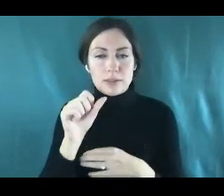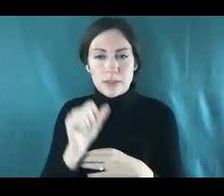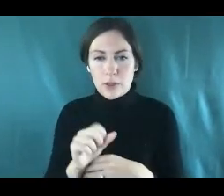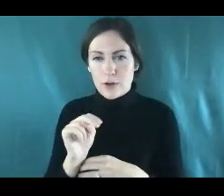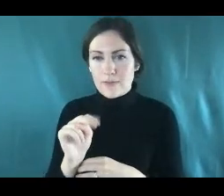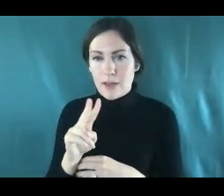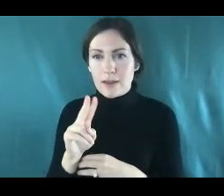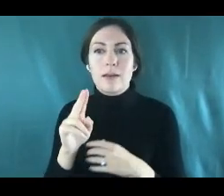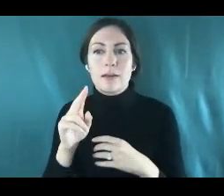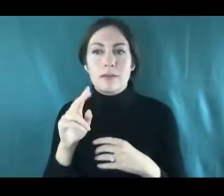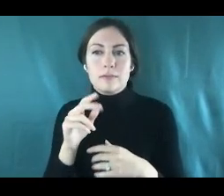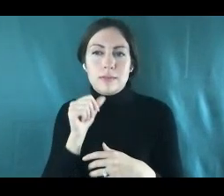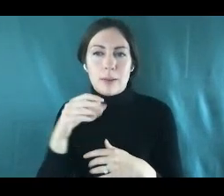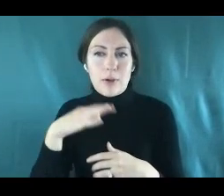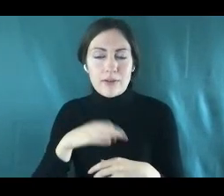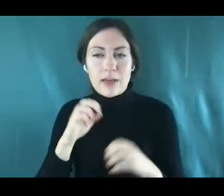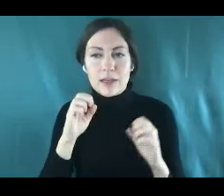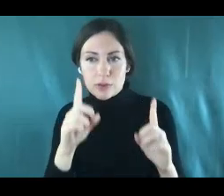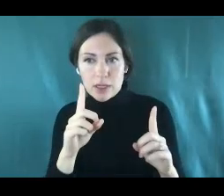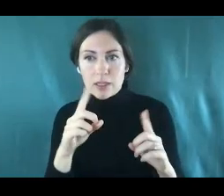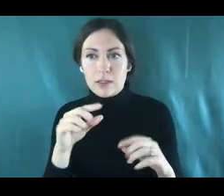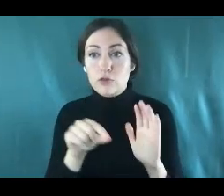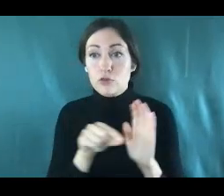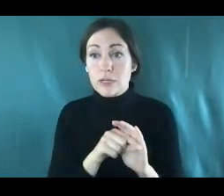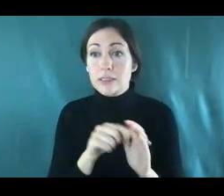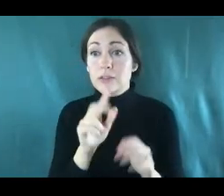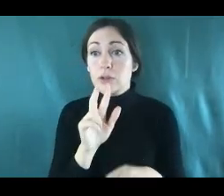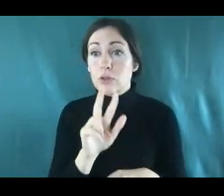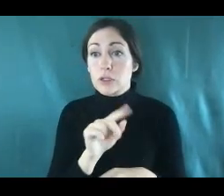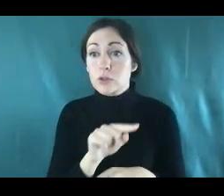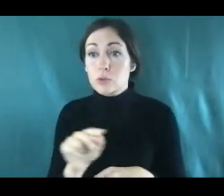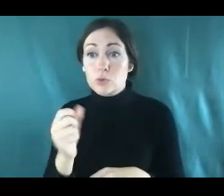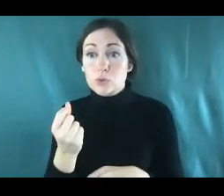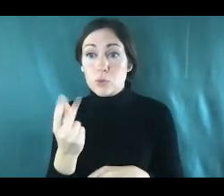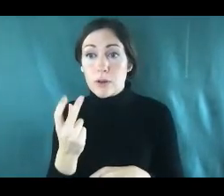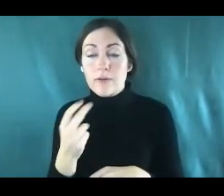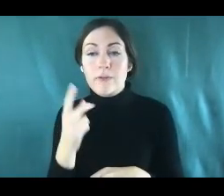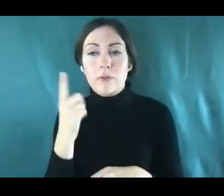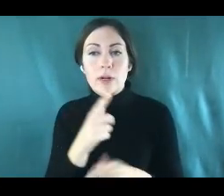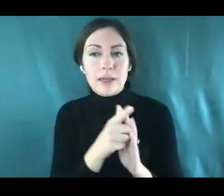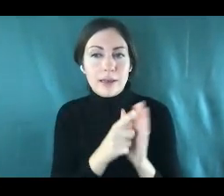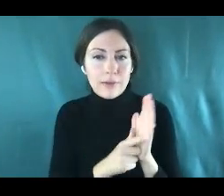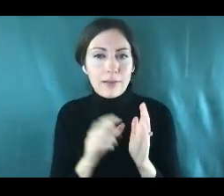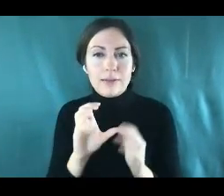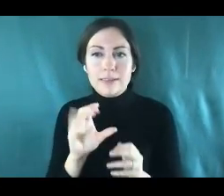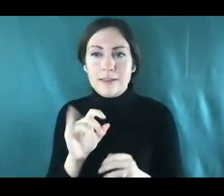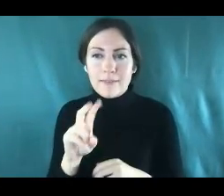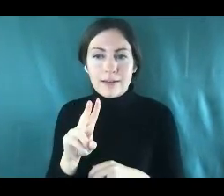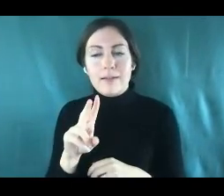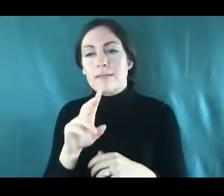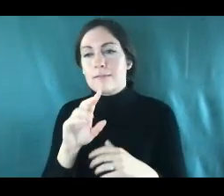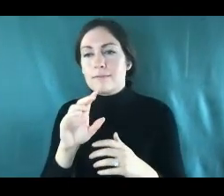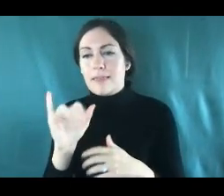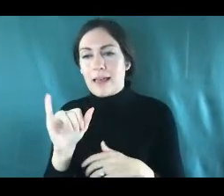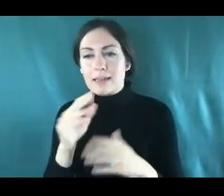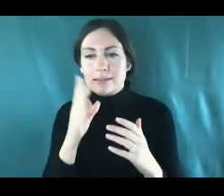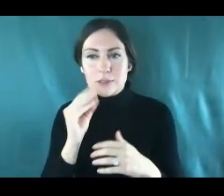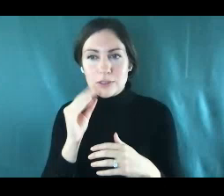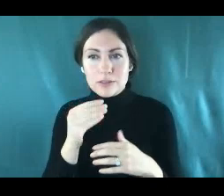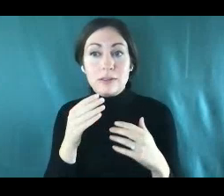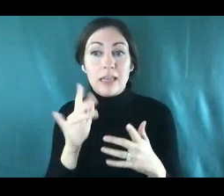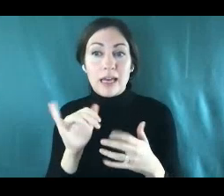educating grades 3 through 12 on legal and civic-oriented experiences. And this was in collaboration with the City